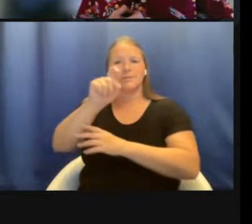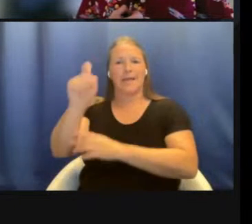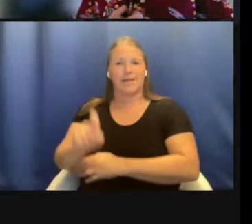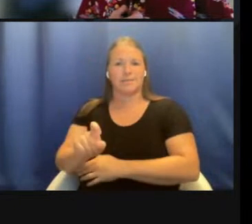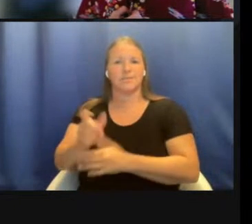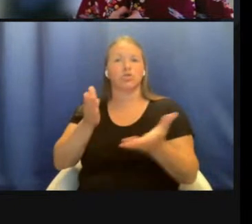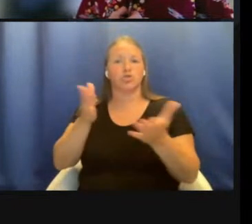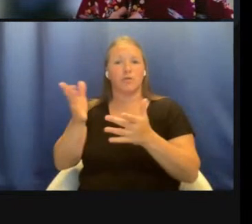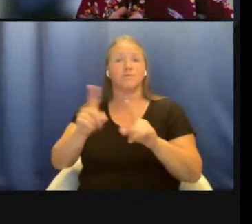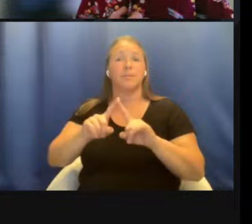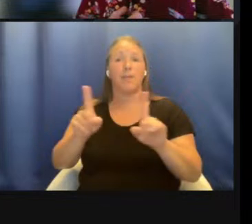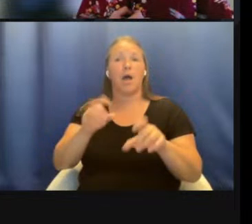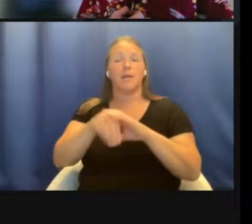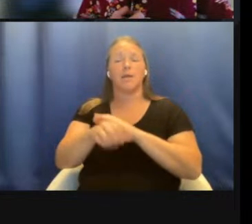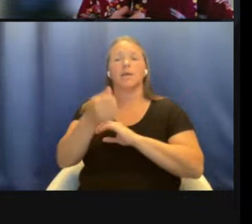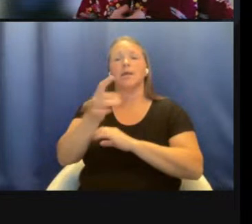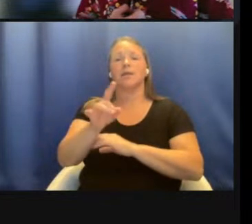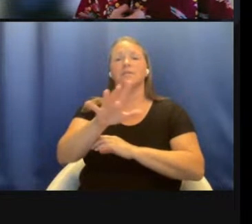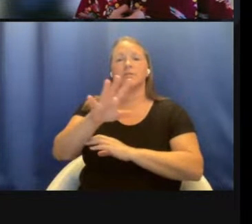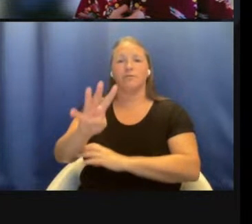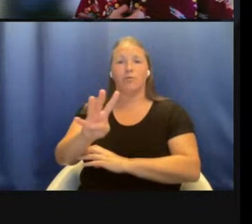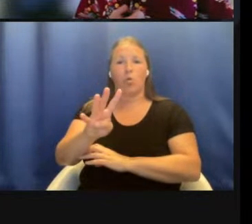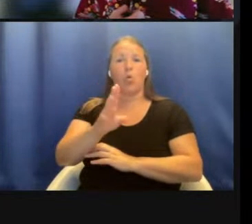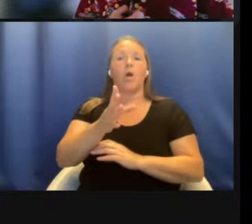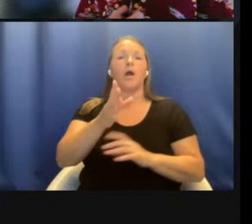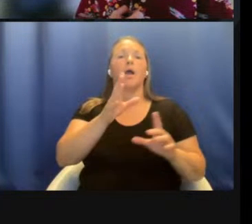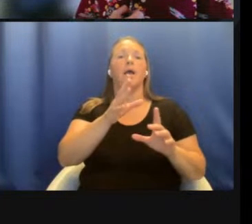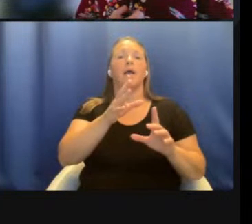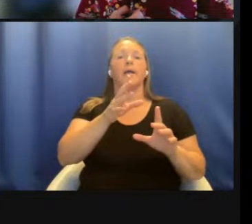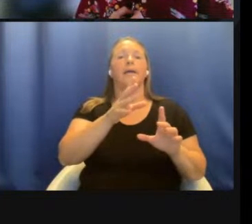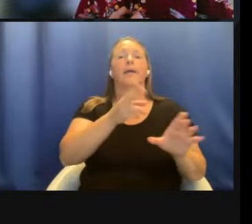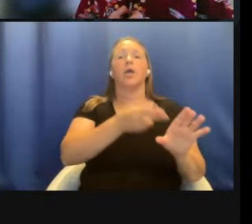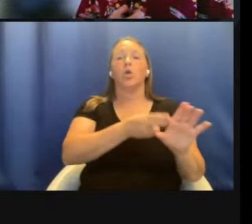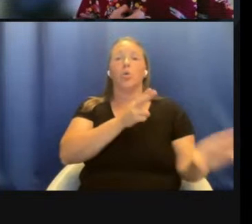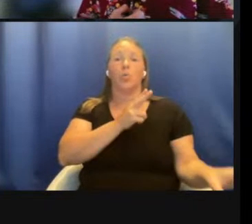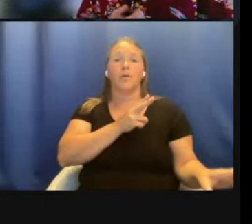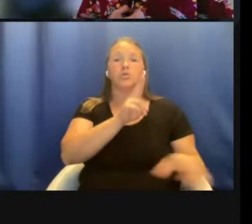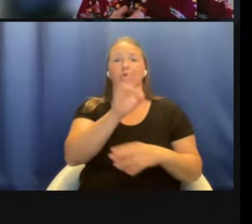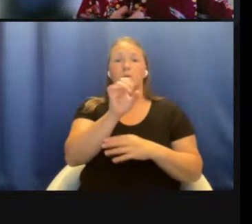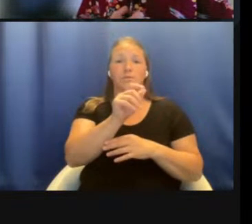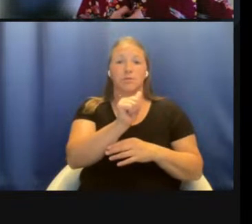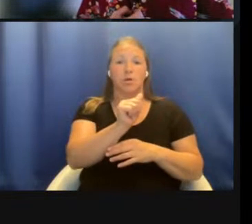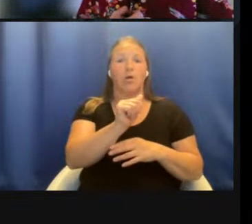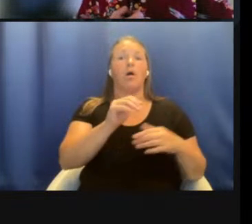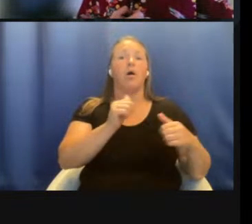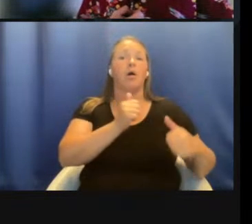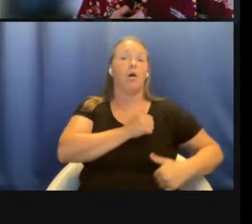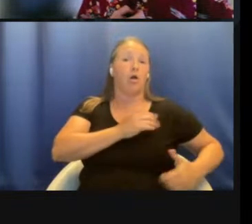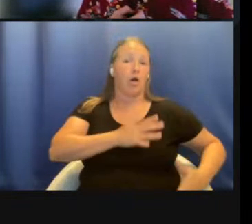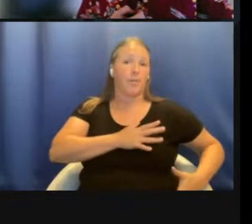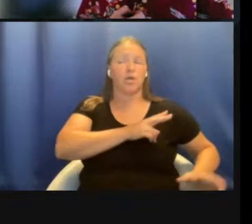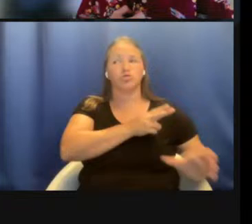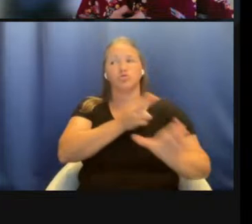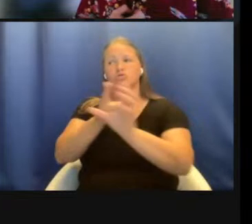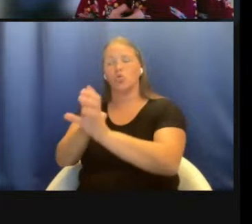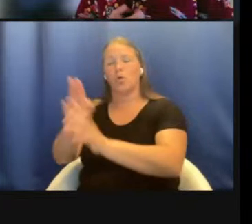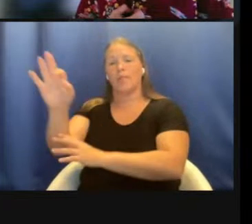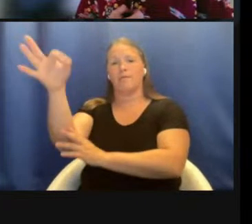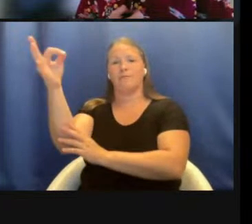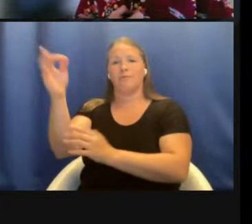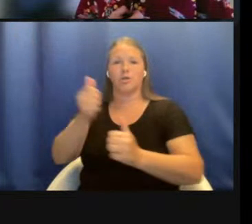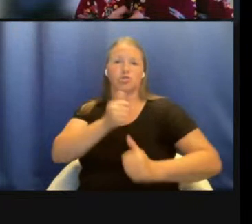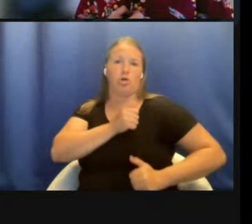U.S. Army to join the French army and the forces of his cousin, who has now risen to power, Napoleon III.